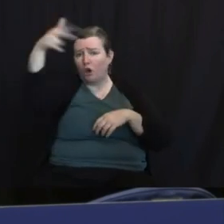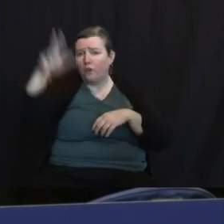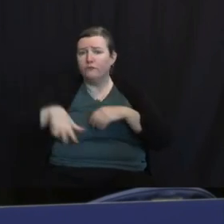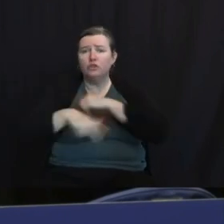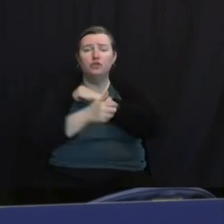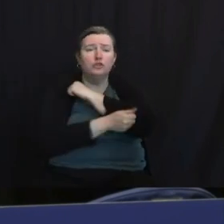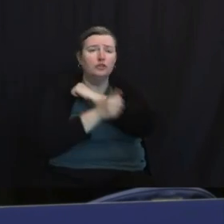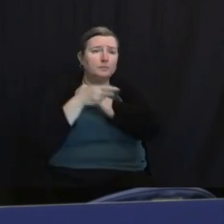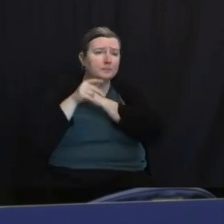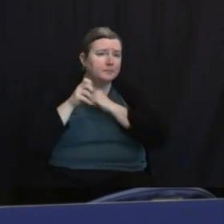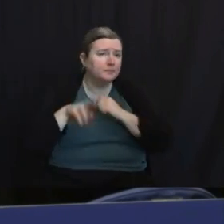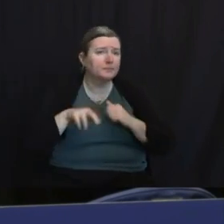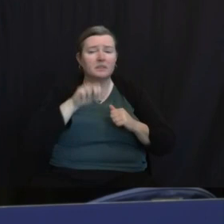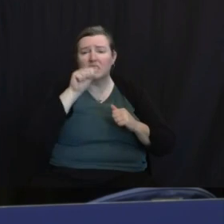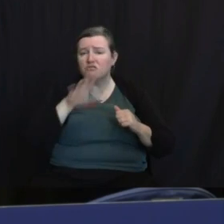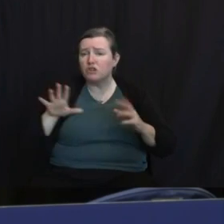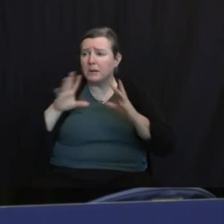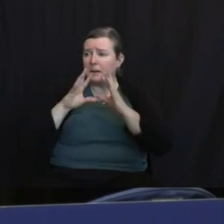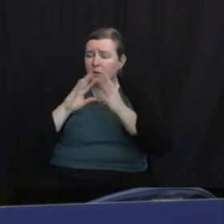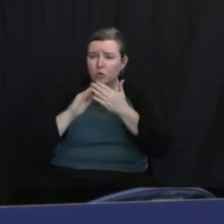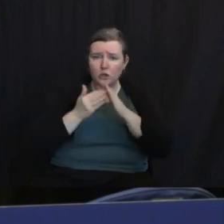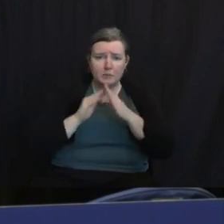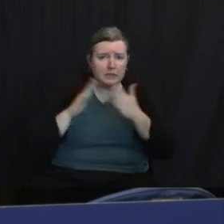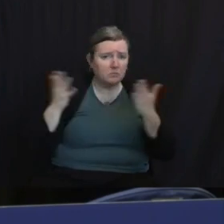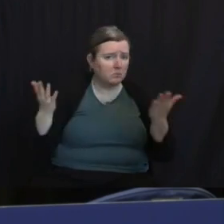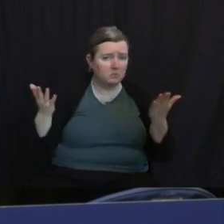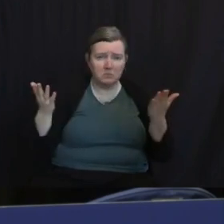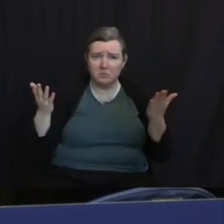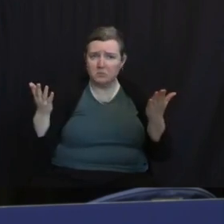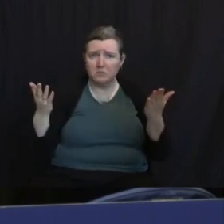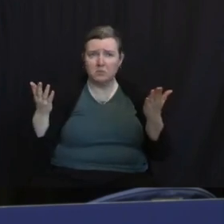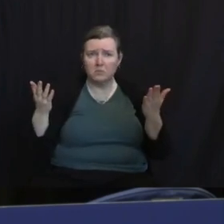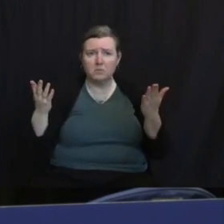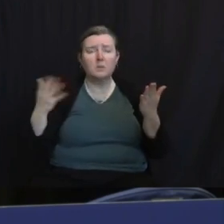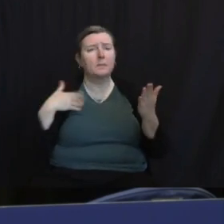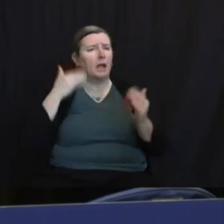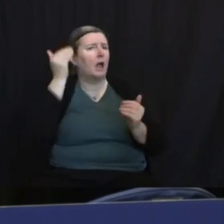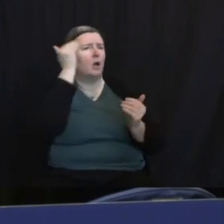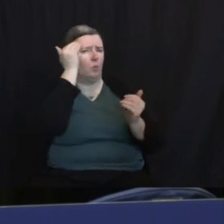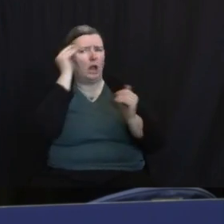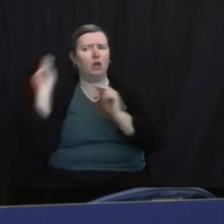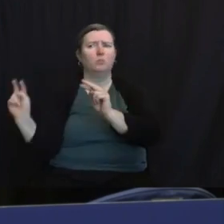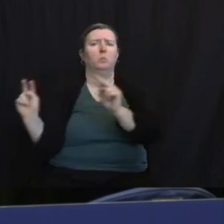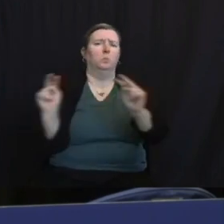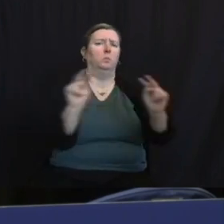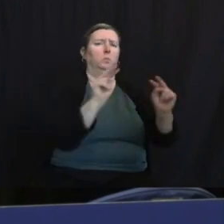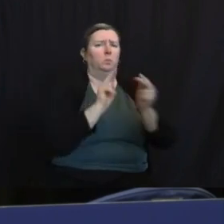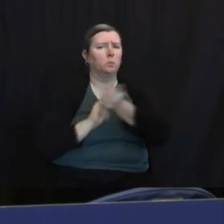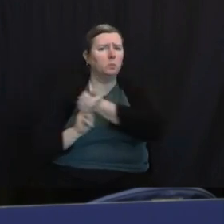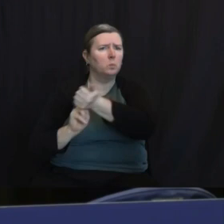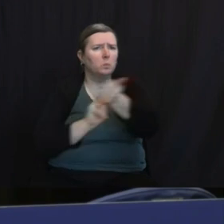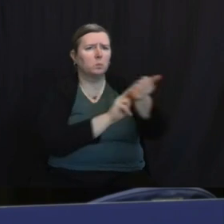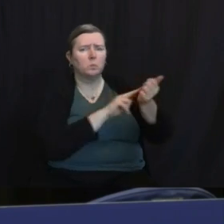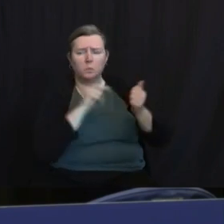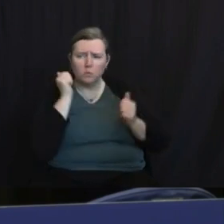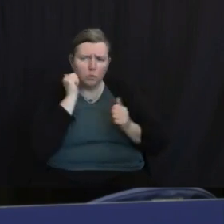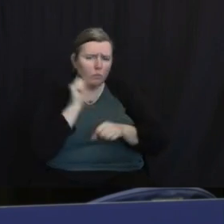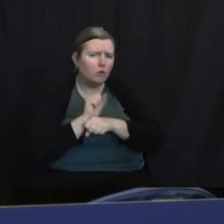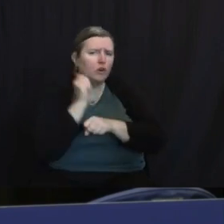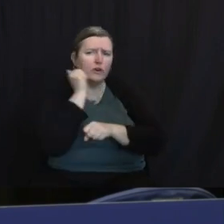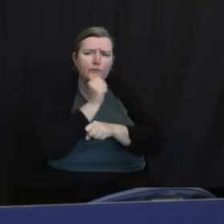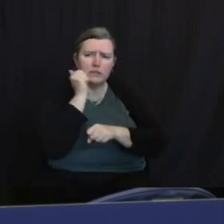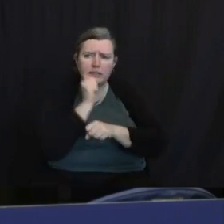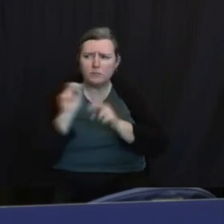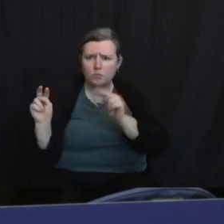awareness and heightened vigilance just become a part of law enforcement's day-to-day operations. It is